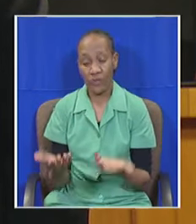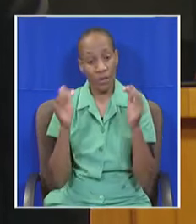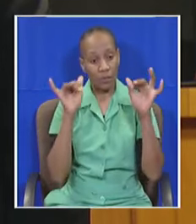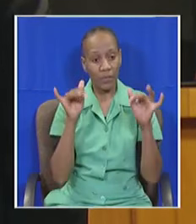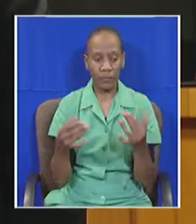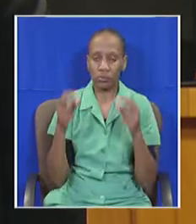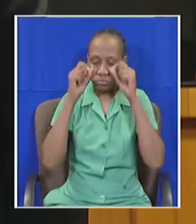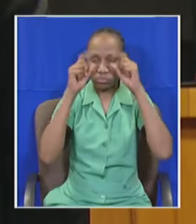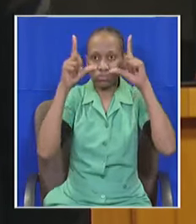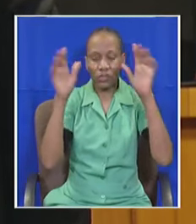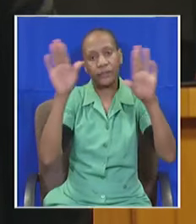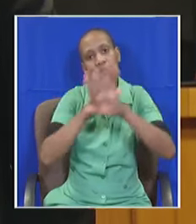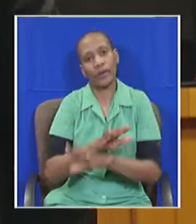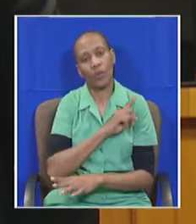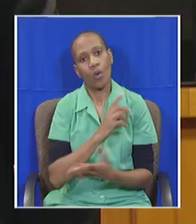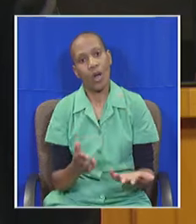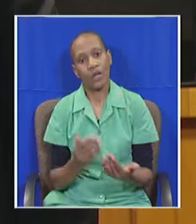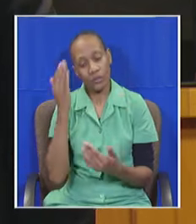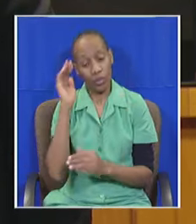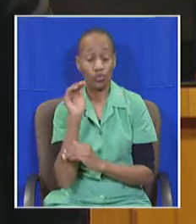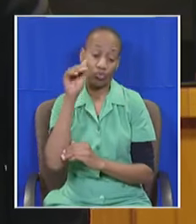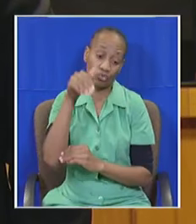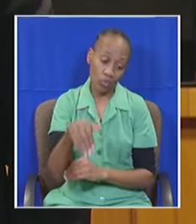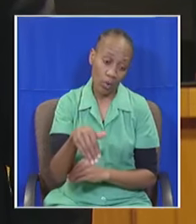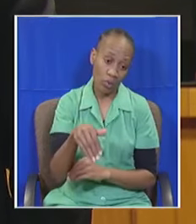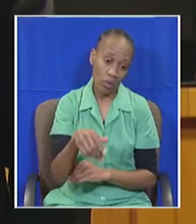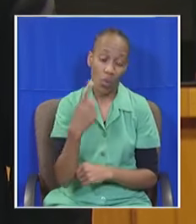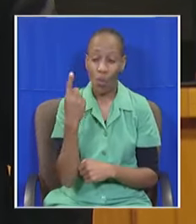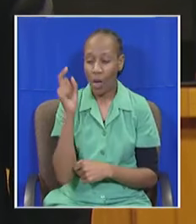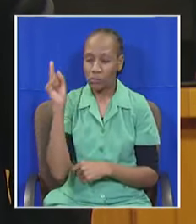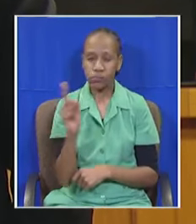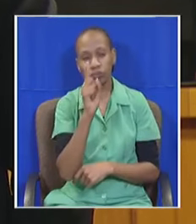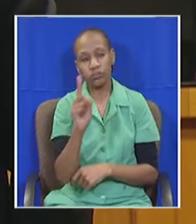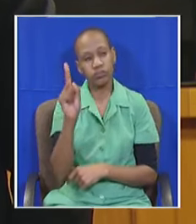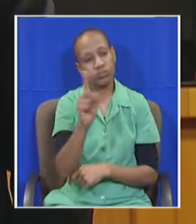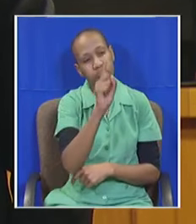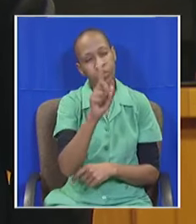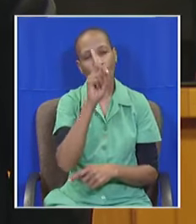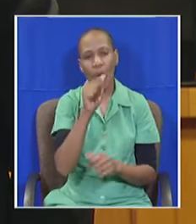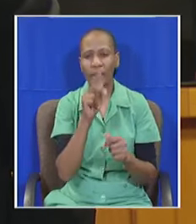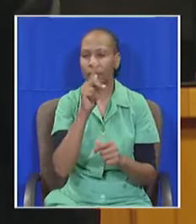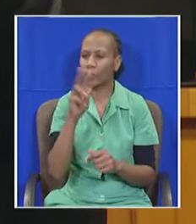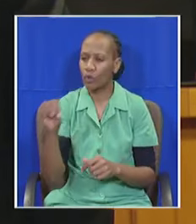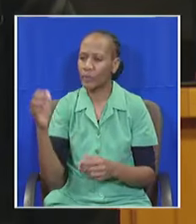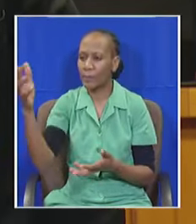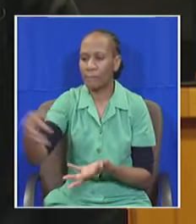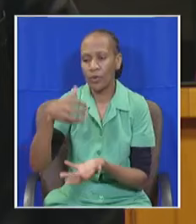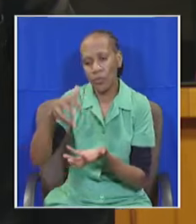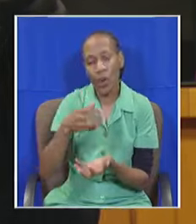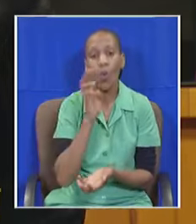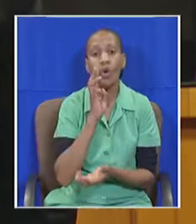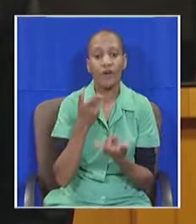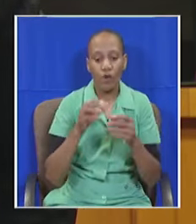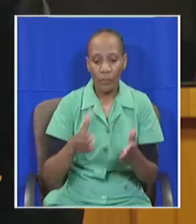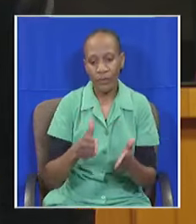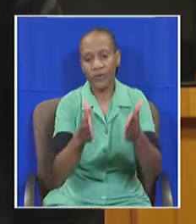at night, as they know that tomorrow one of them would have to walk 1 or 1.5 kilometers to go and fetch water from a stream